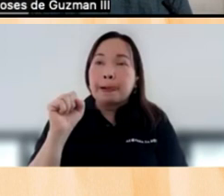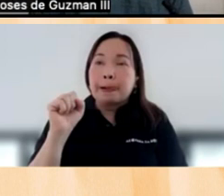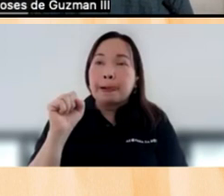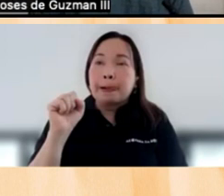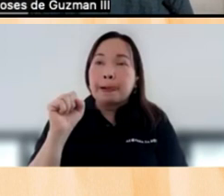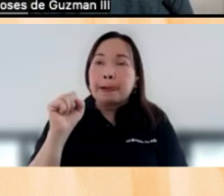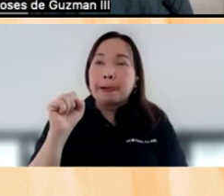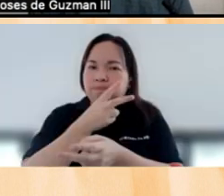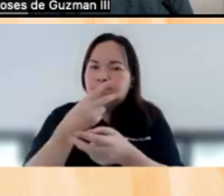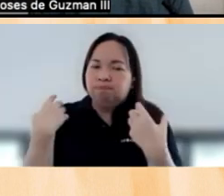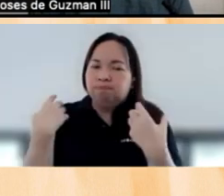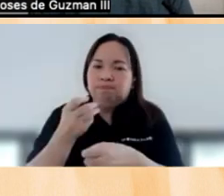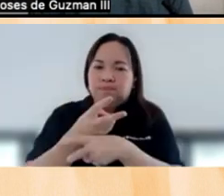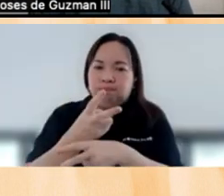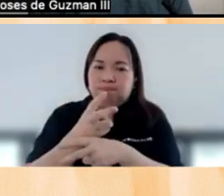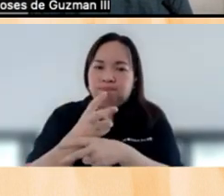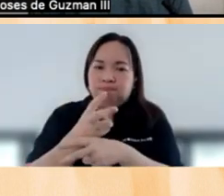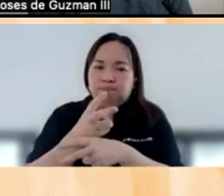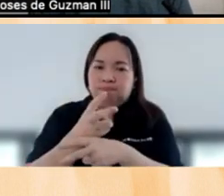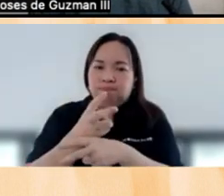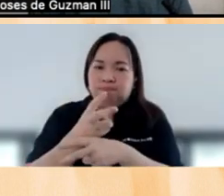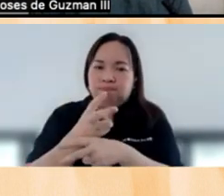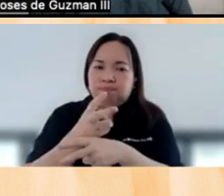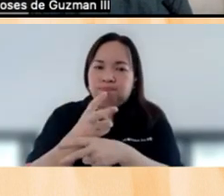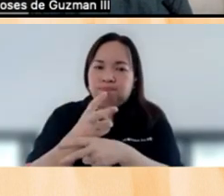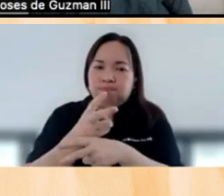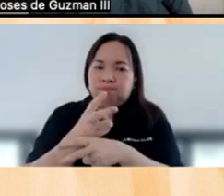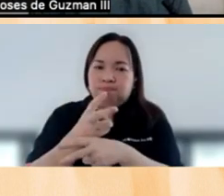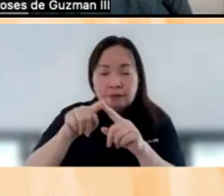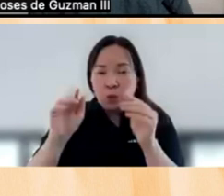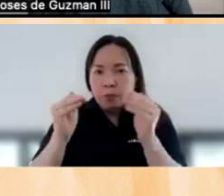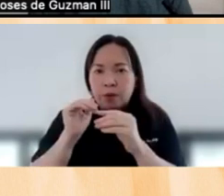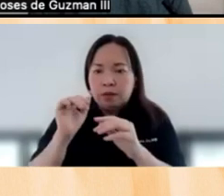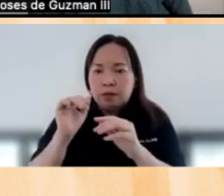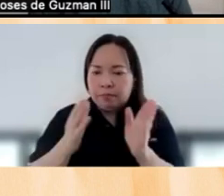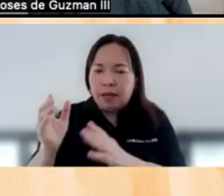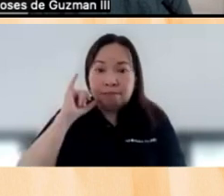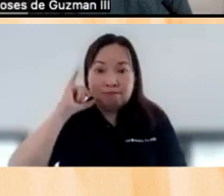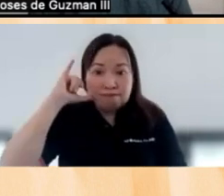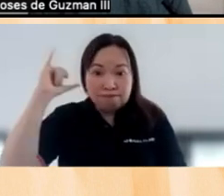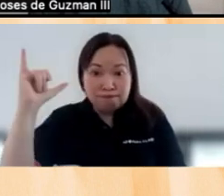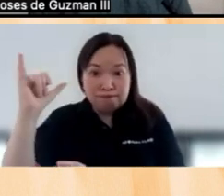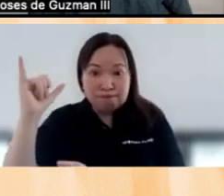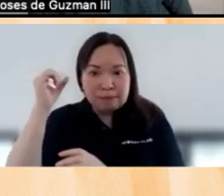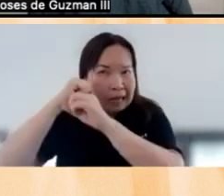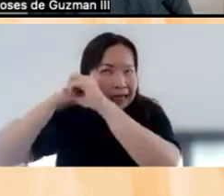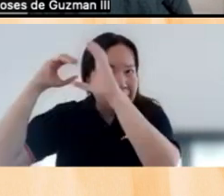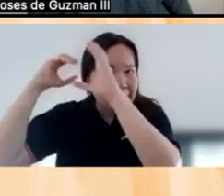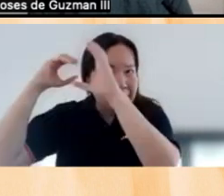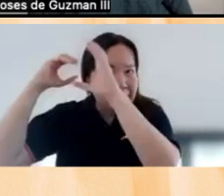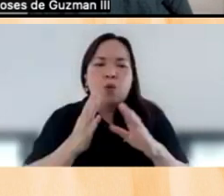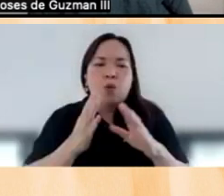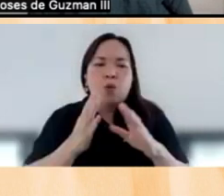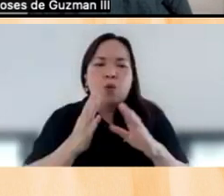CSSRS, always ask questions number 1 and 2. Question number 1 asks, have